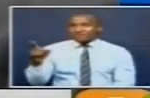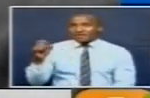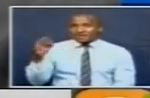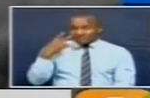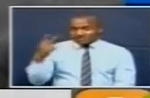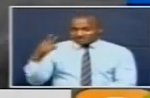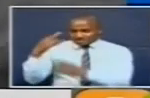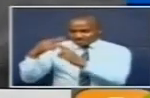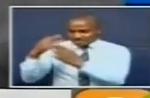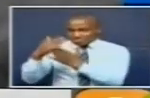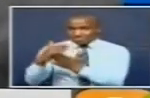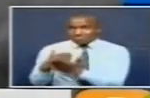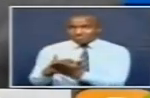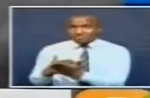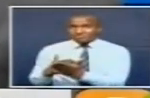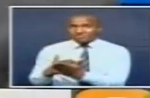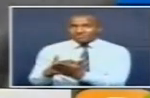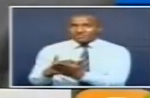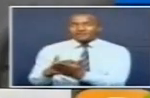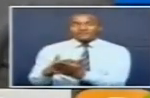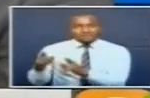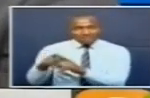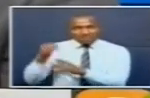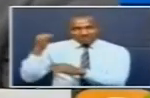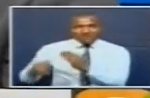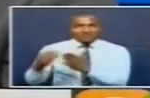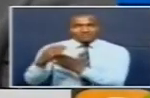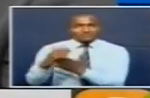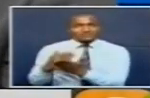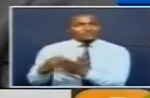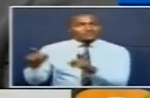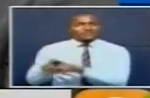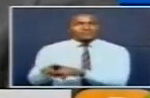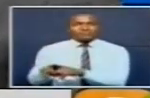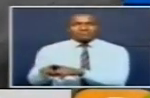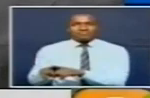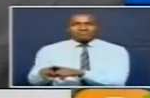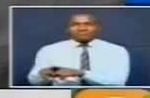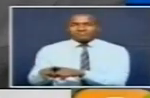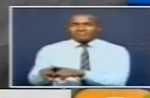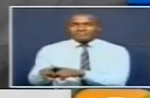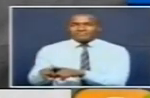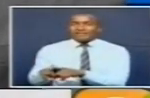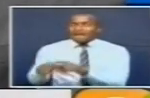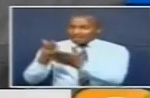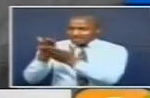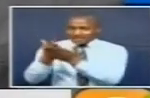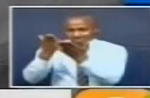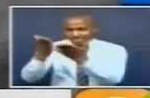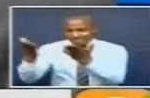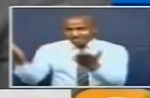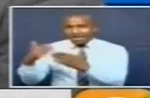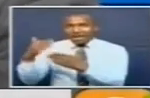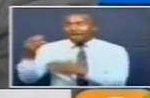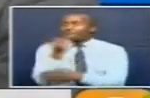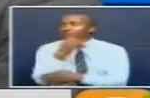the way, that was released earlier, and the final list, they're the same list, other than the appeals that we were dealing with uh-huh. after complaints